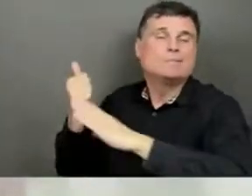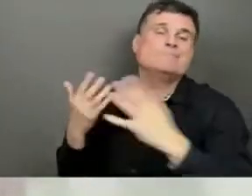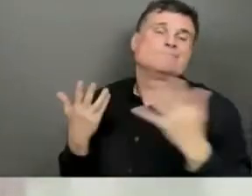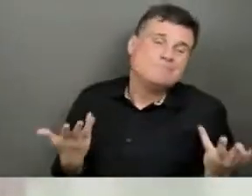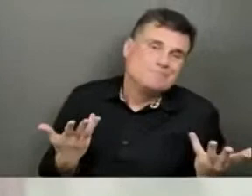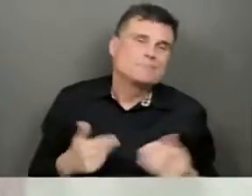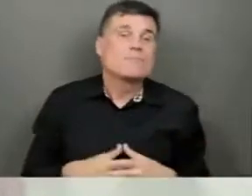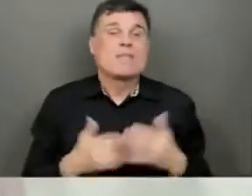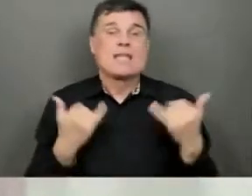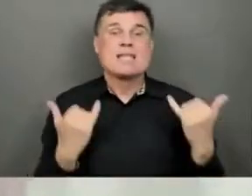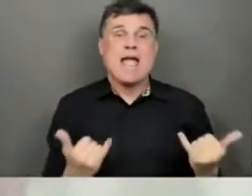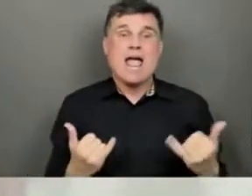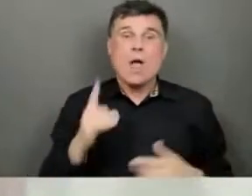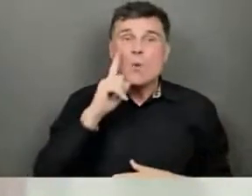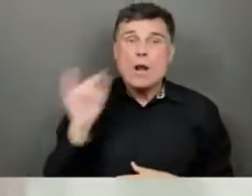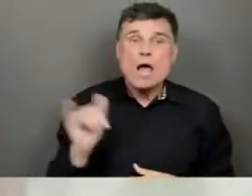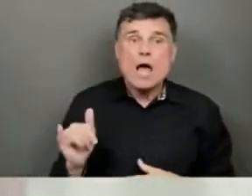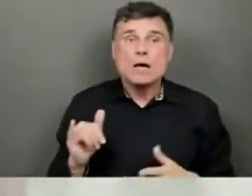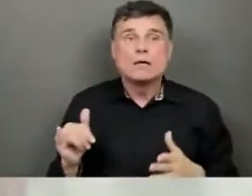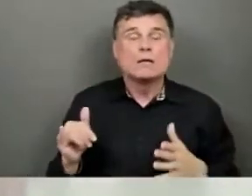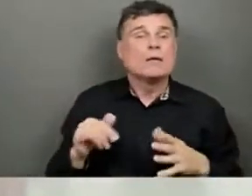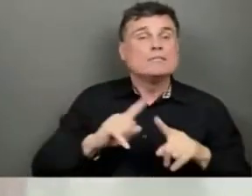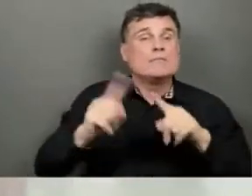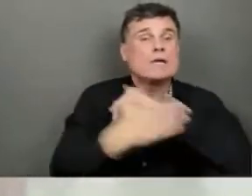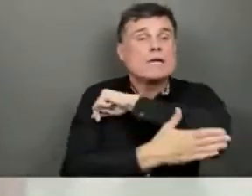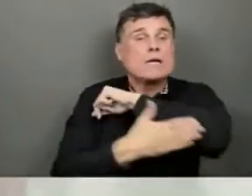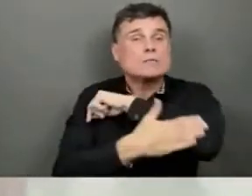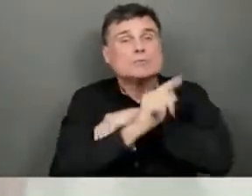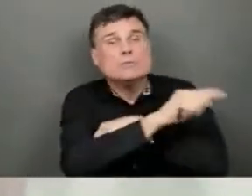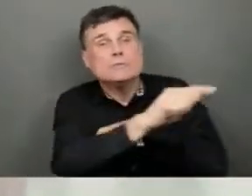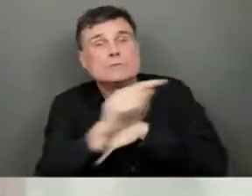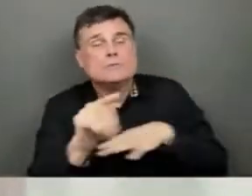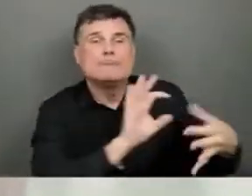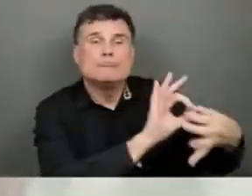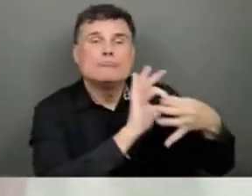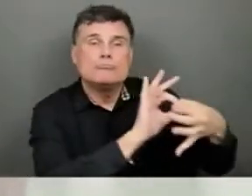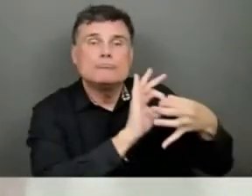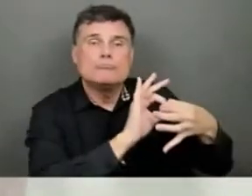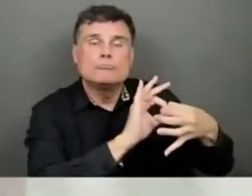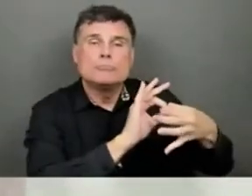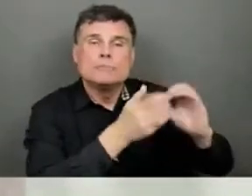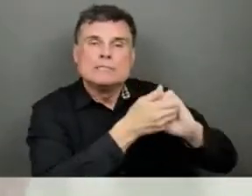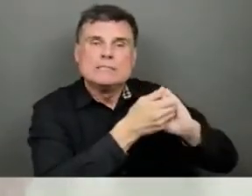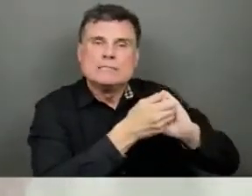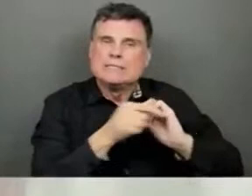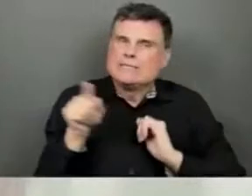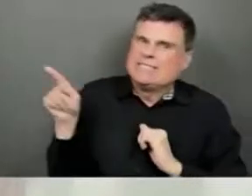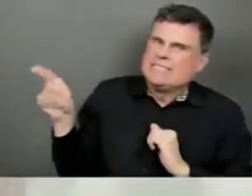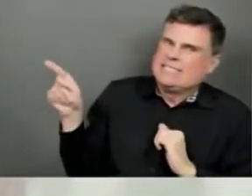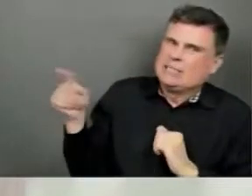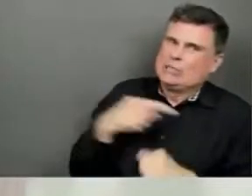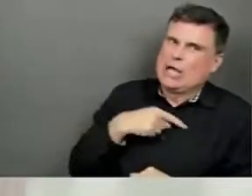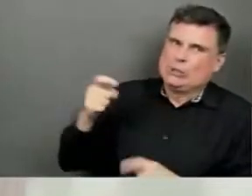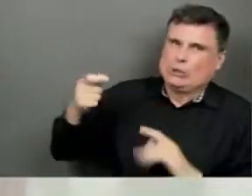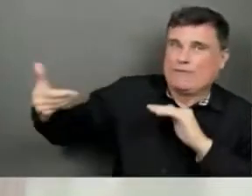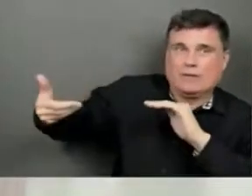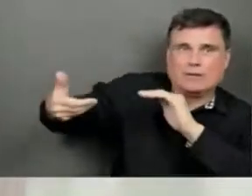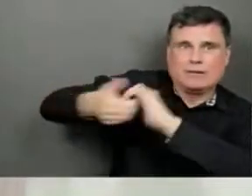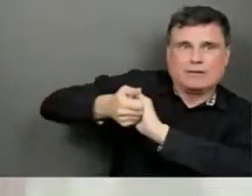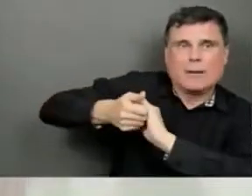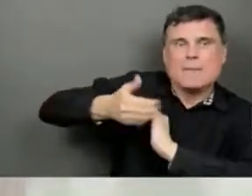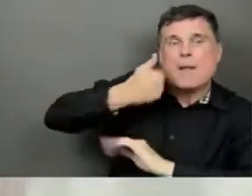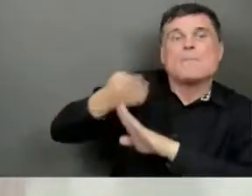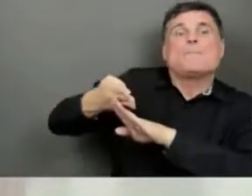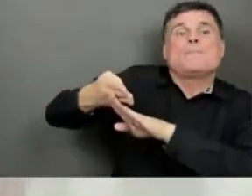think when I think back about what we've done and how we've come through this, all of the challenges